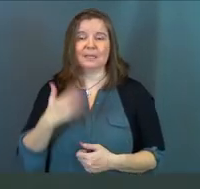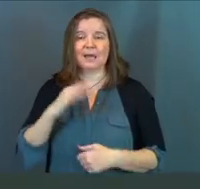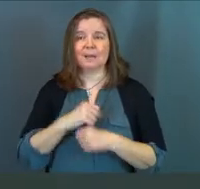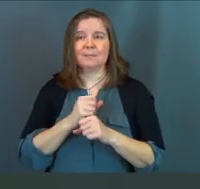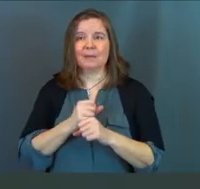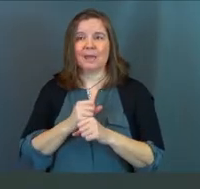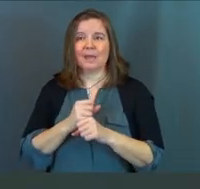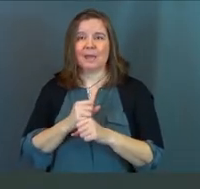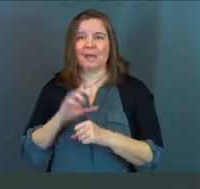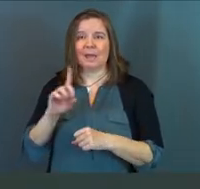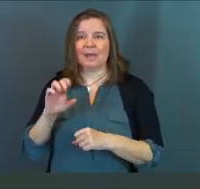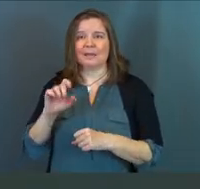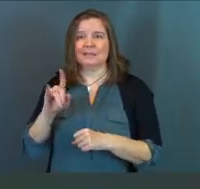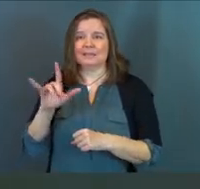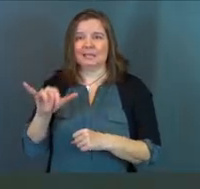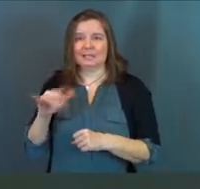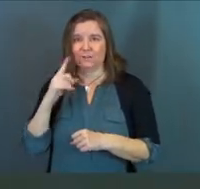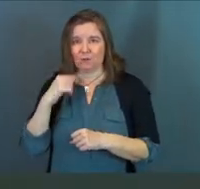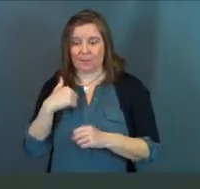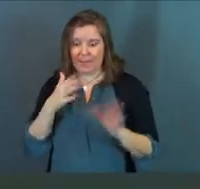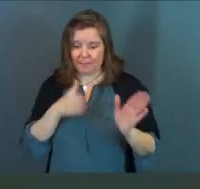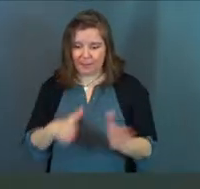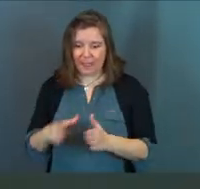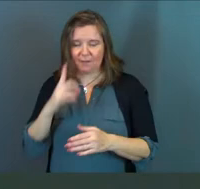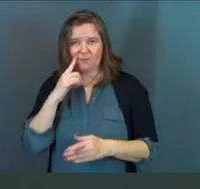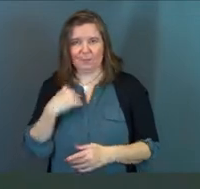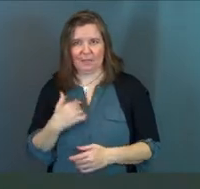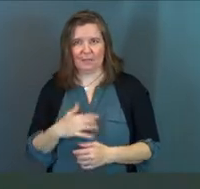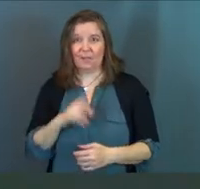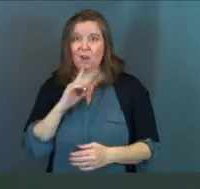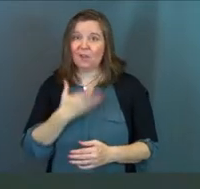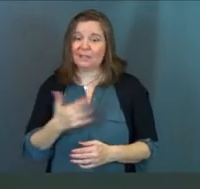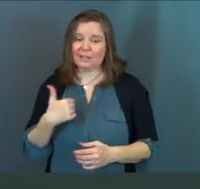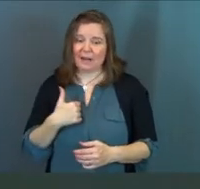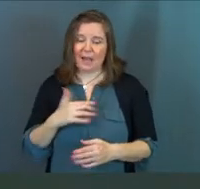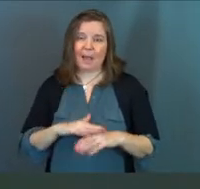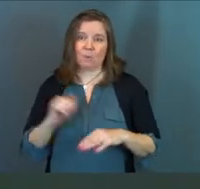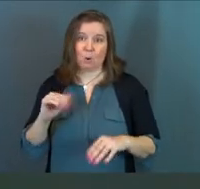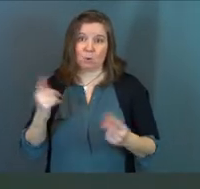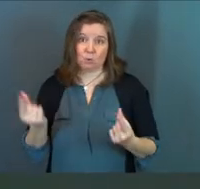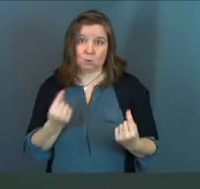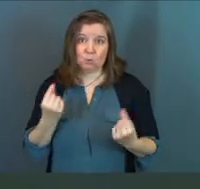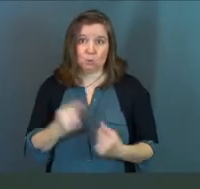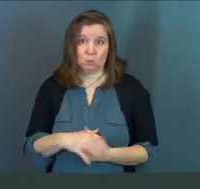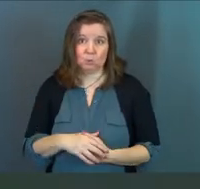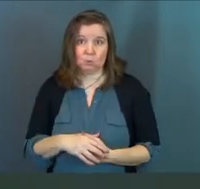God made a destiny for me, a plan for me. There are things that I'm called to do.